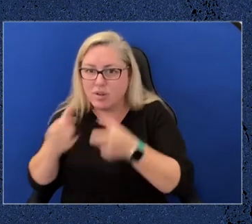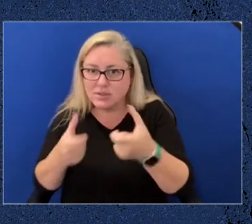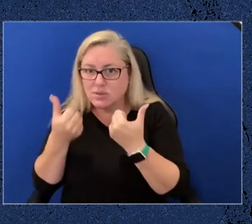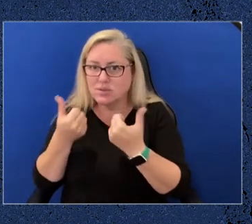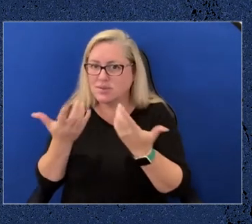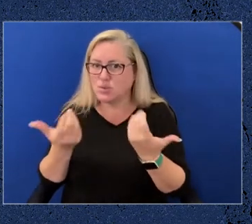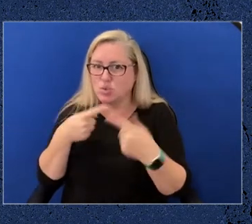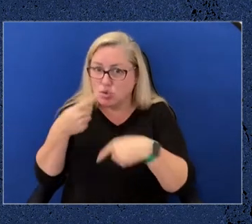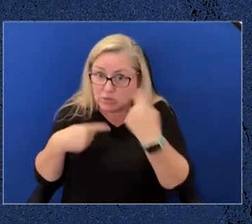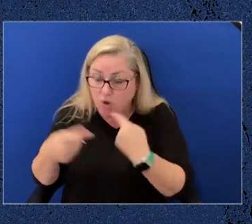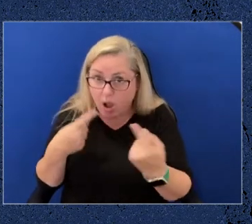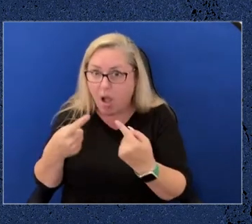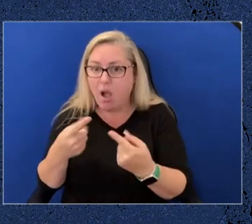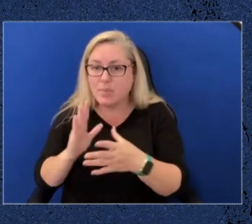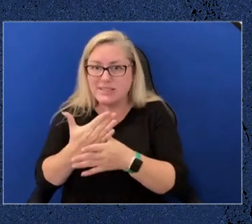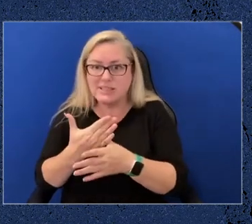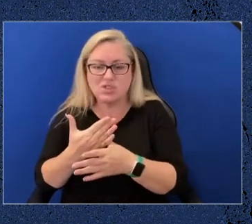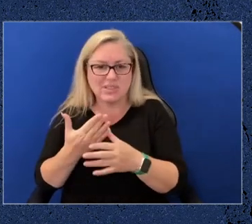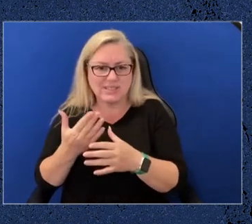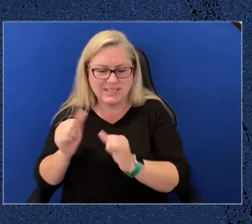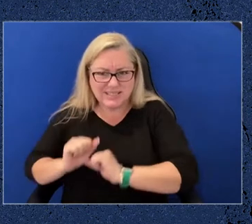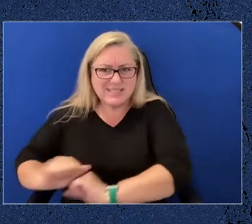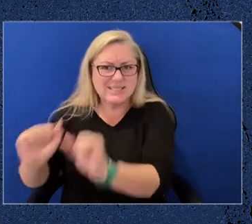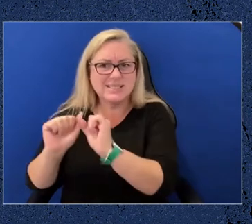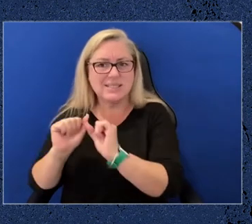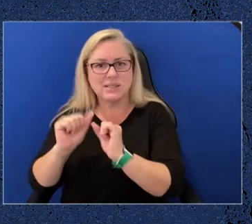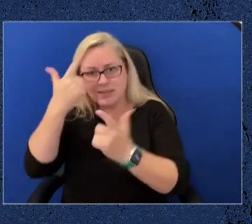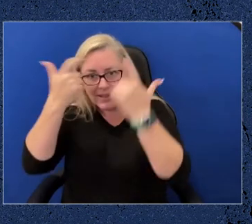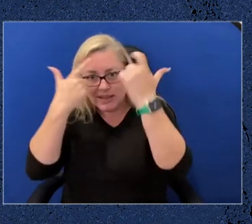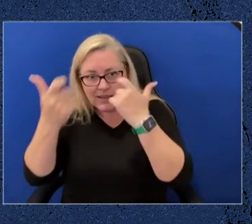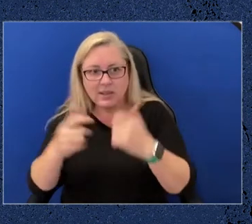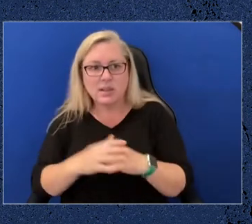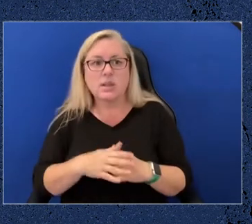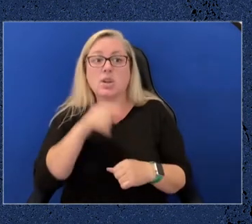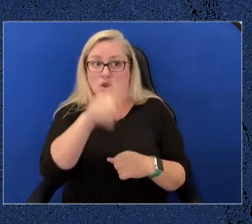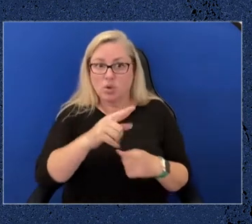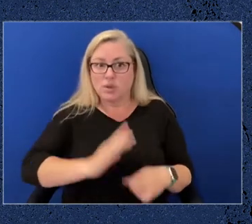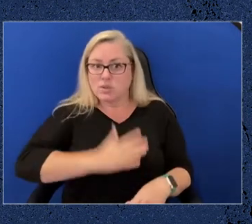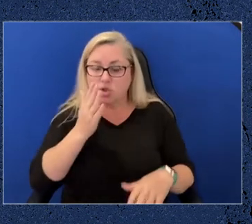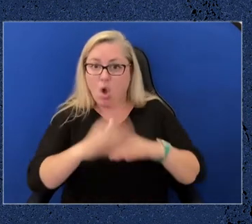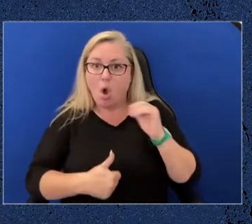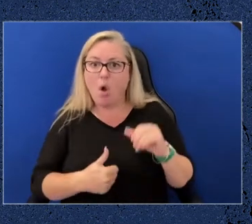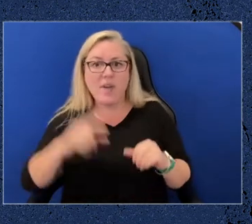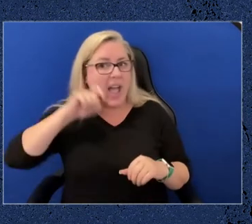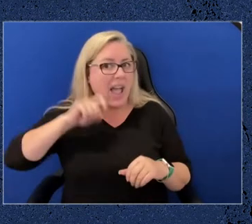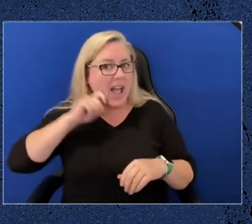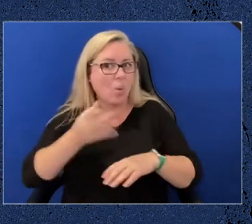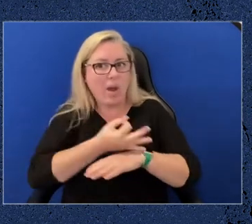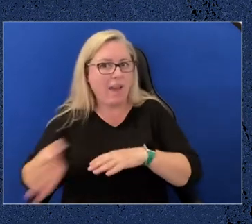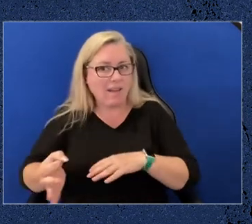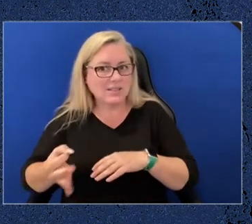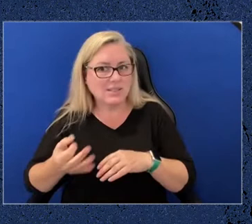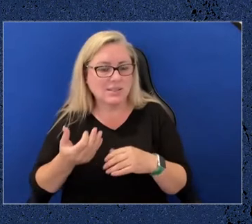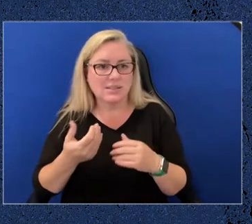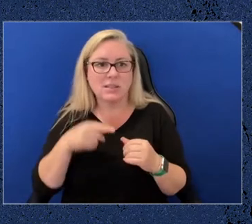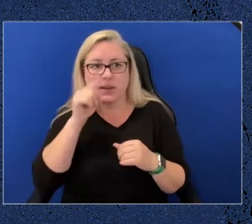that you are interested in is the notion of aquanullius. Mm-hmm. I want to ask you about that in a second. We have a question in the audience, though. Do